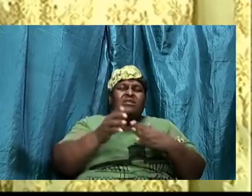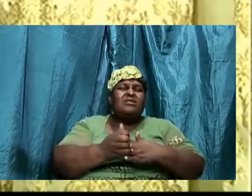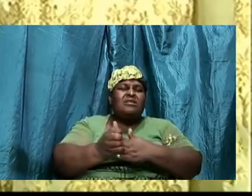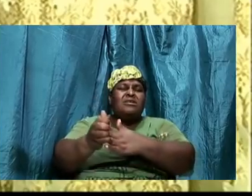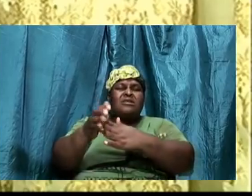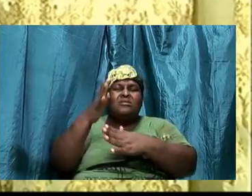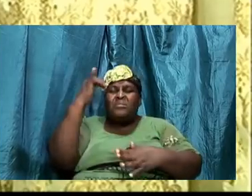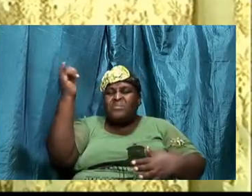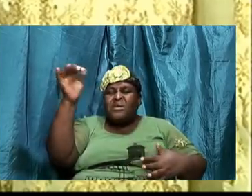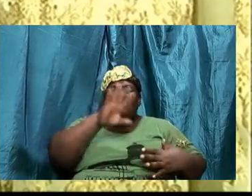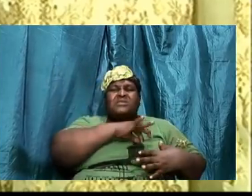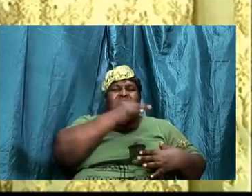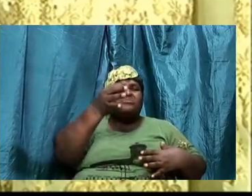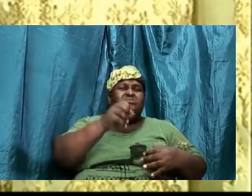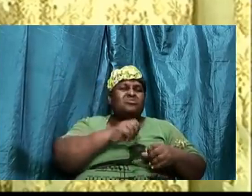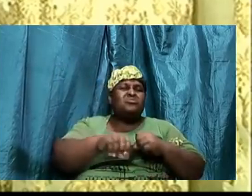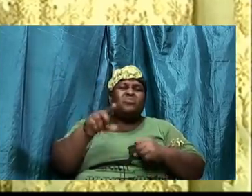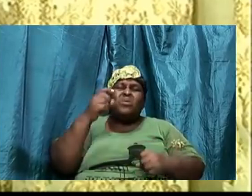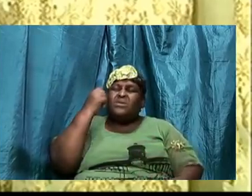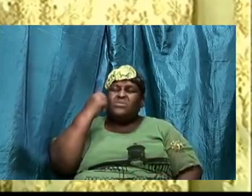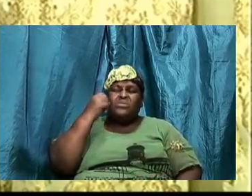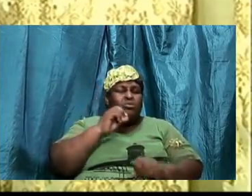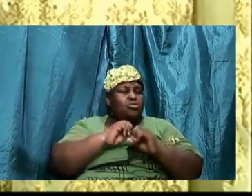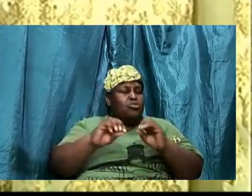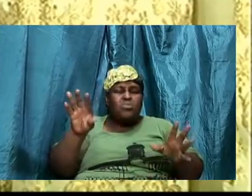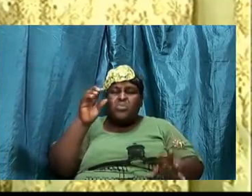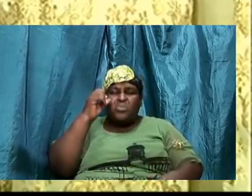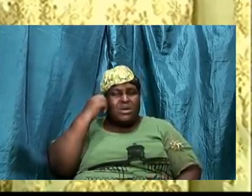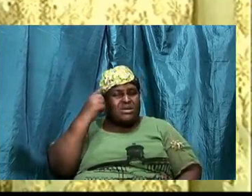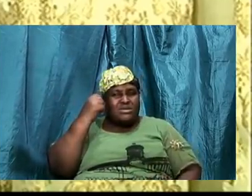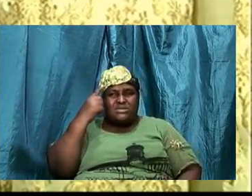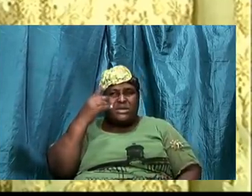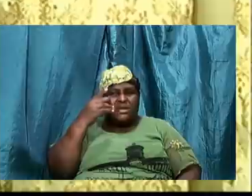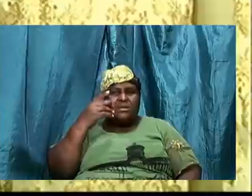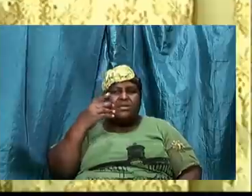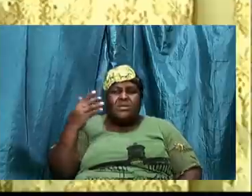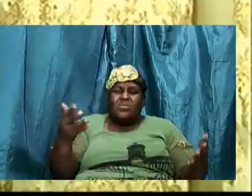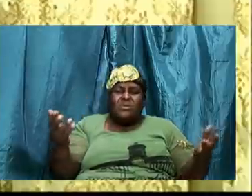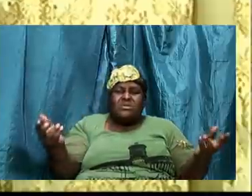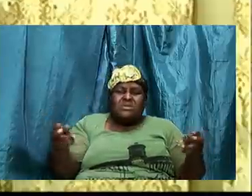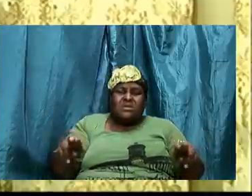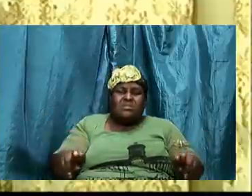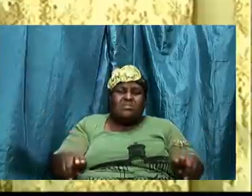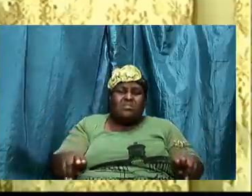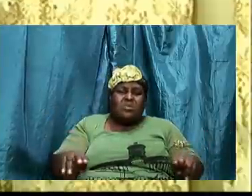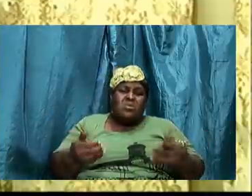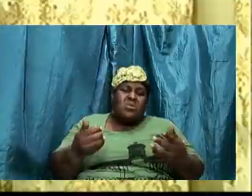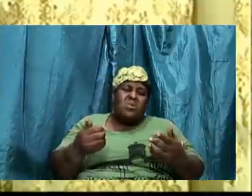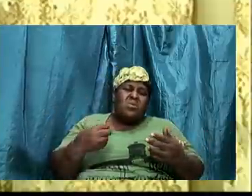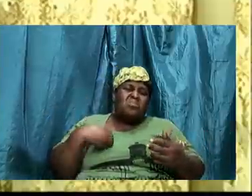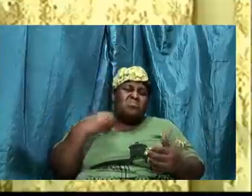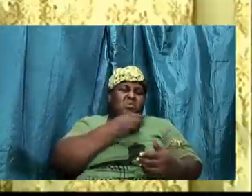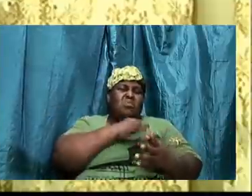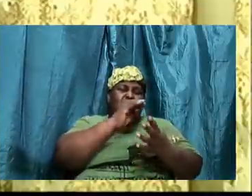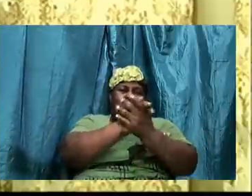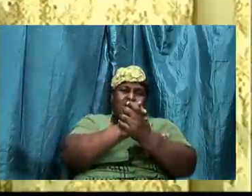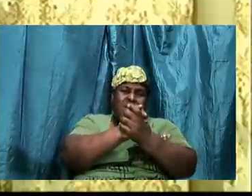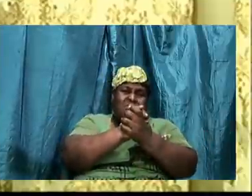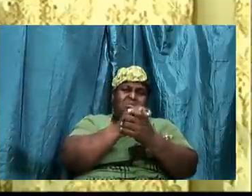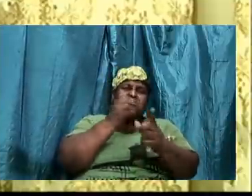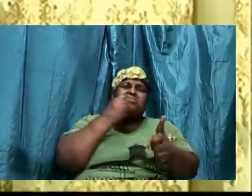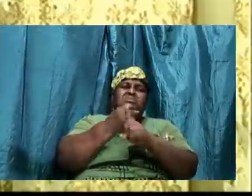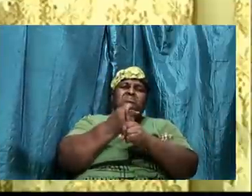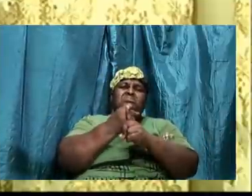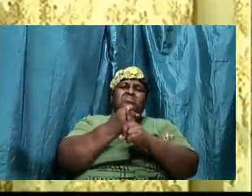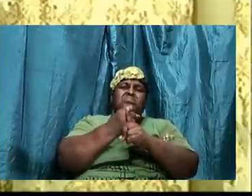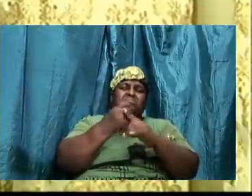don't understand what is happening. We don't understand that now our marriages is being attacked. Now my personal life